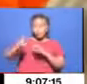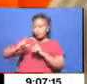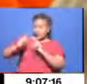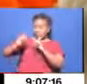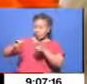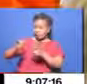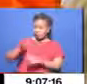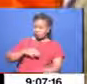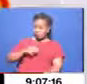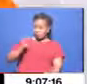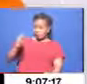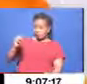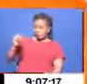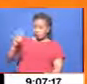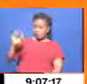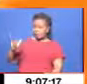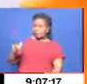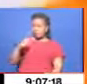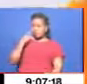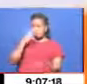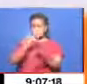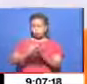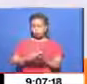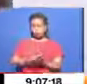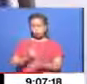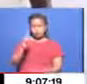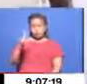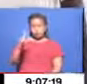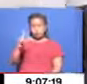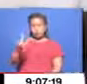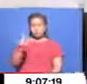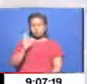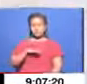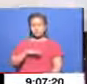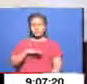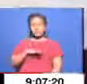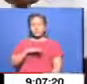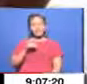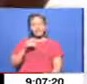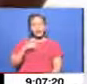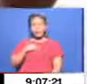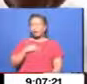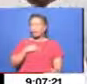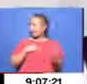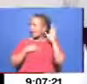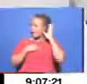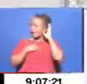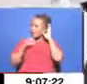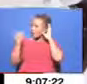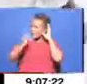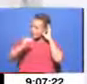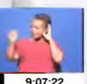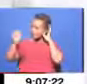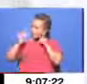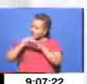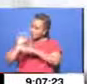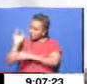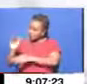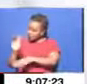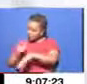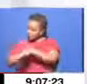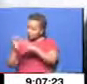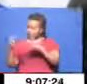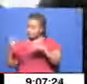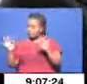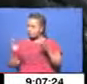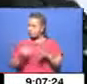Wanjiku, an inmate at Langata Women's Prison, caught the ear of the president as she pleaded for her freedom.